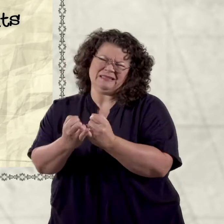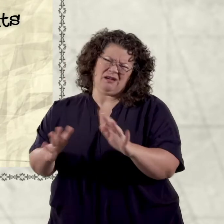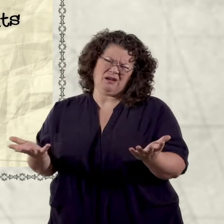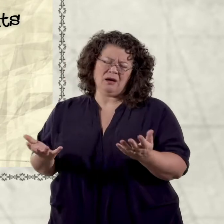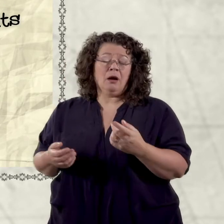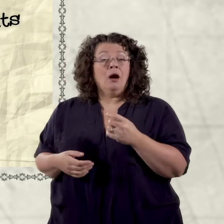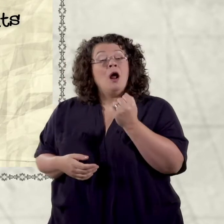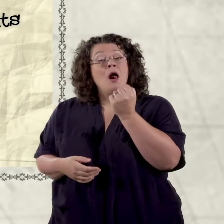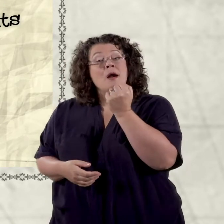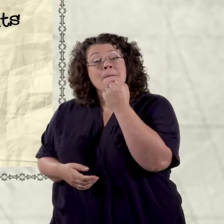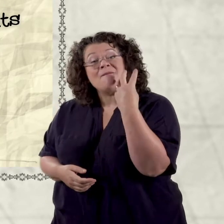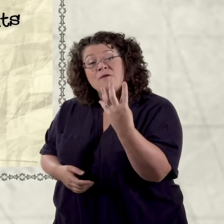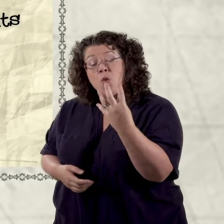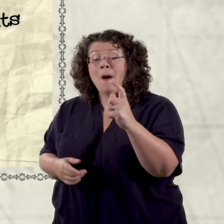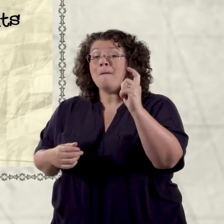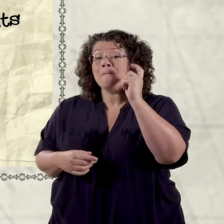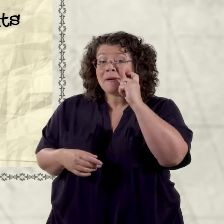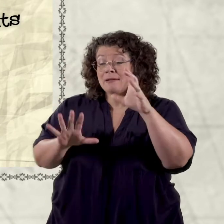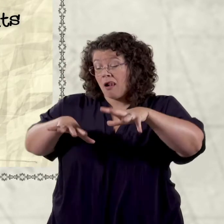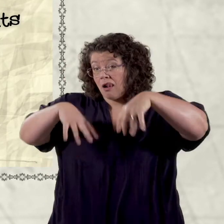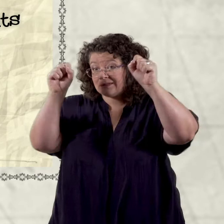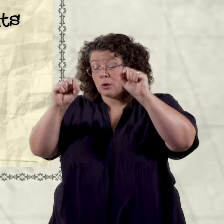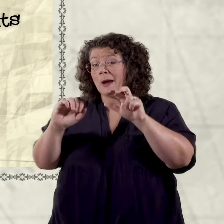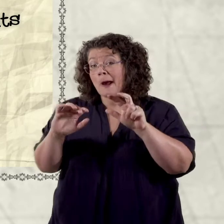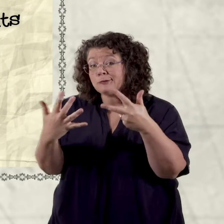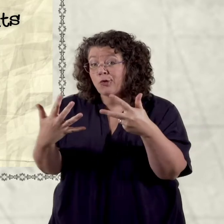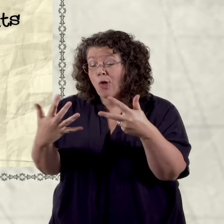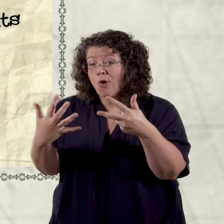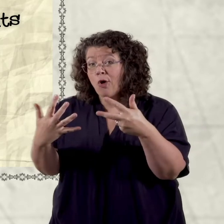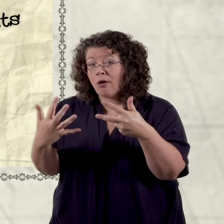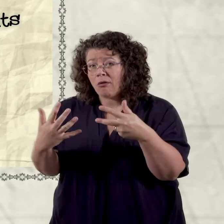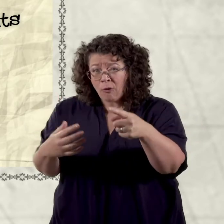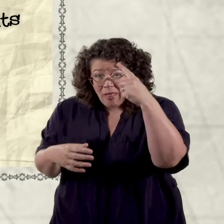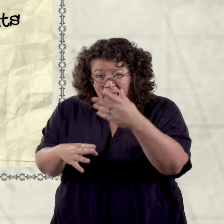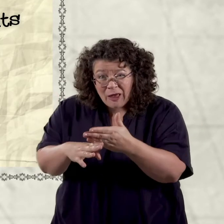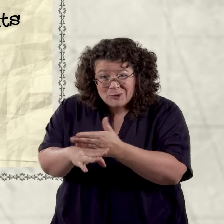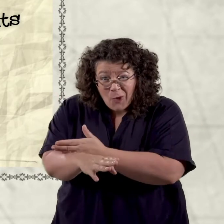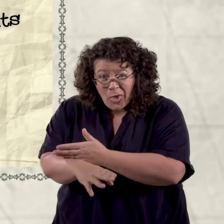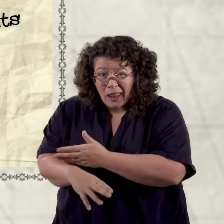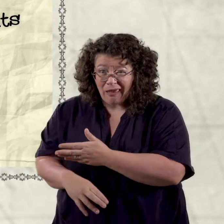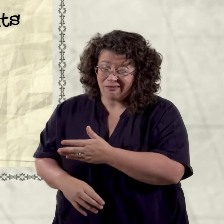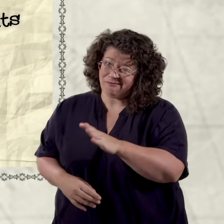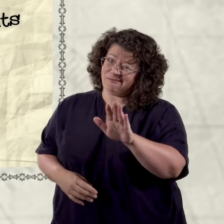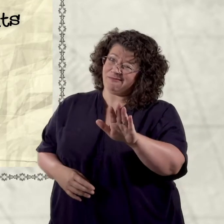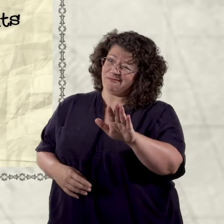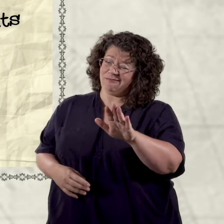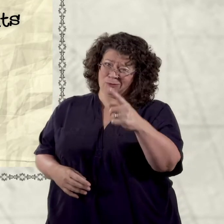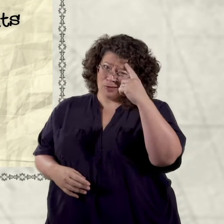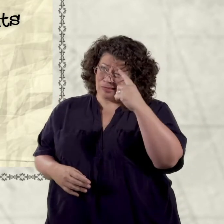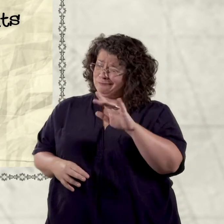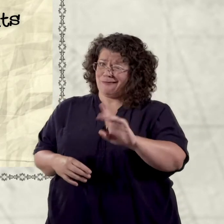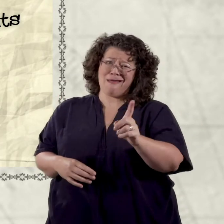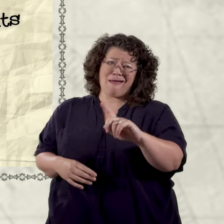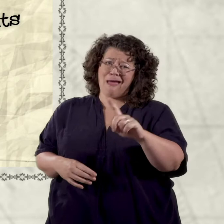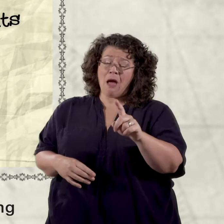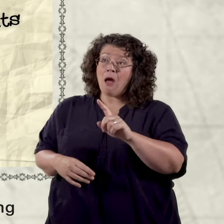4, bed with lights out by 8 o'clock. That's too early. Oh, no. Well, you won't think it's too